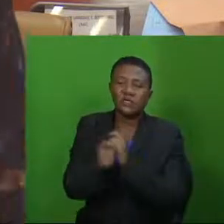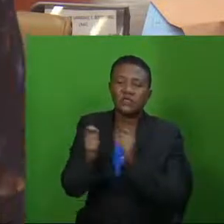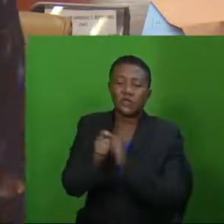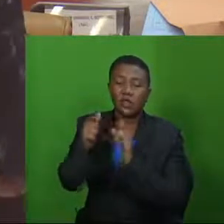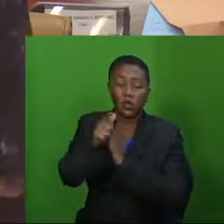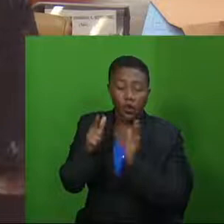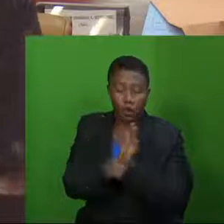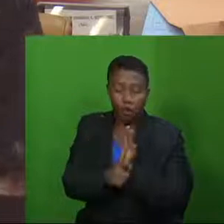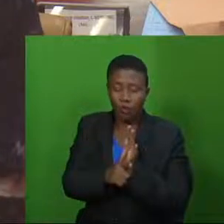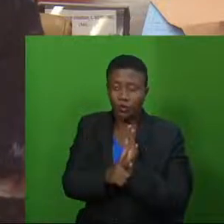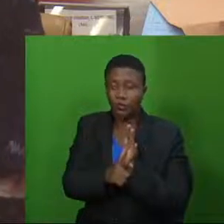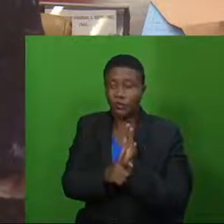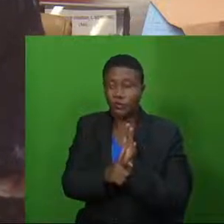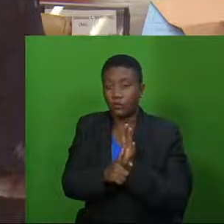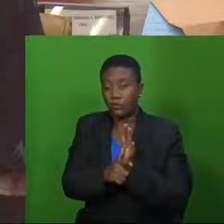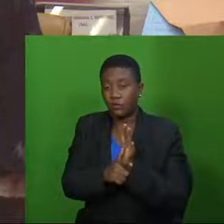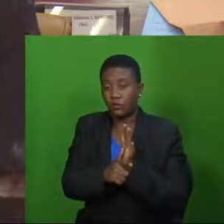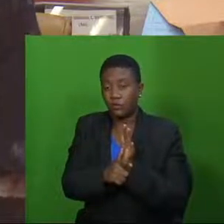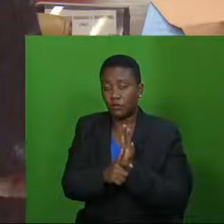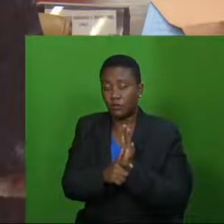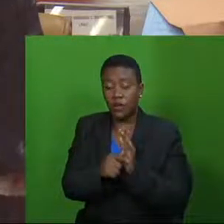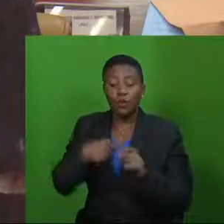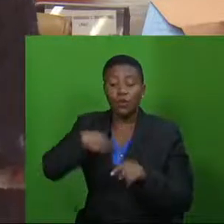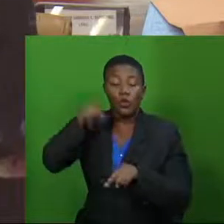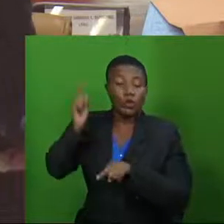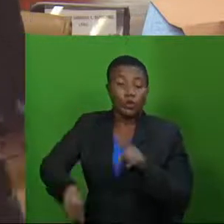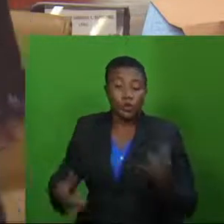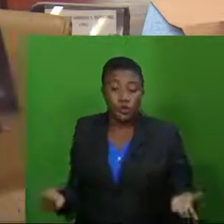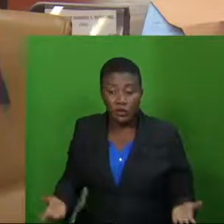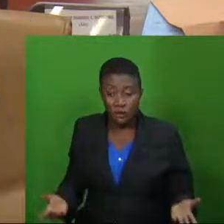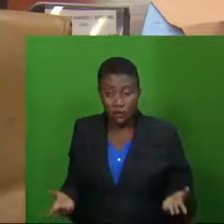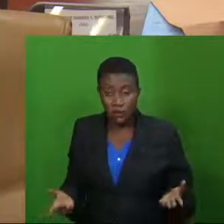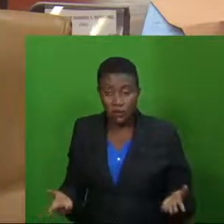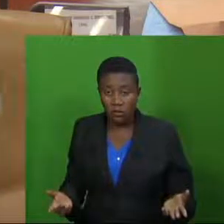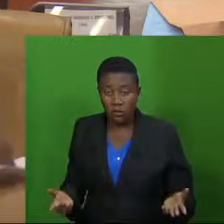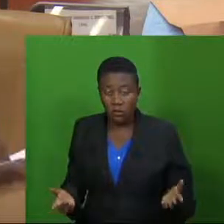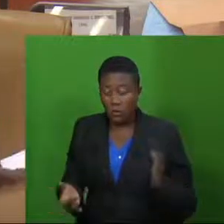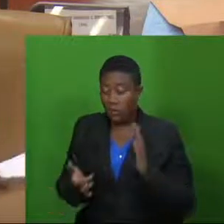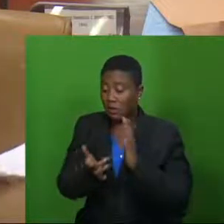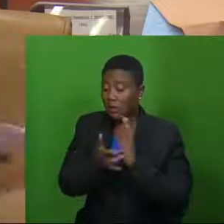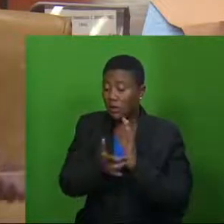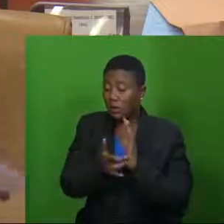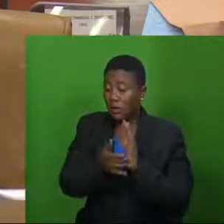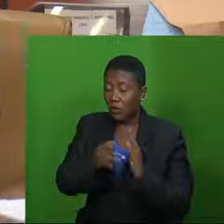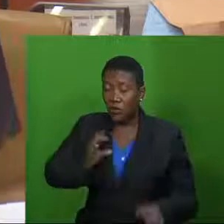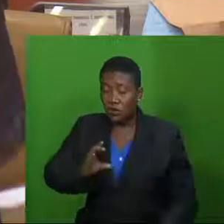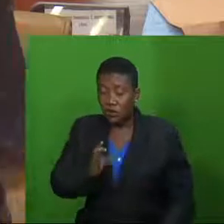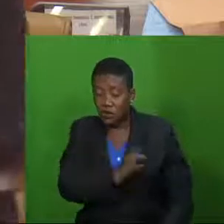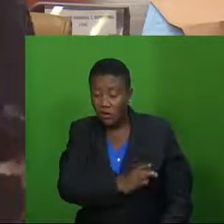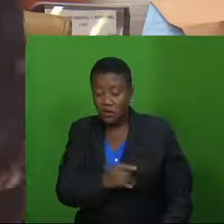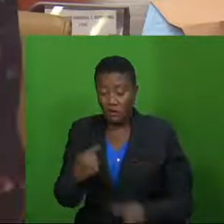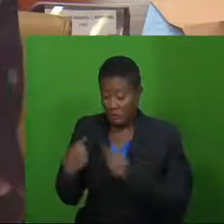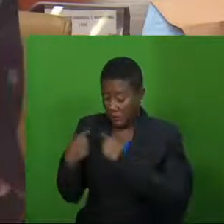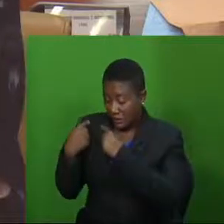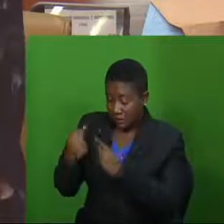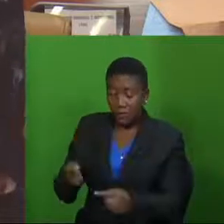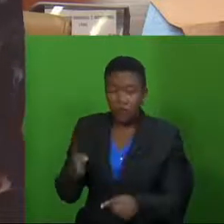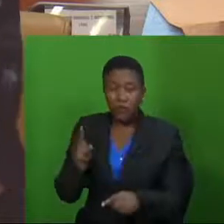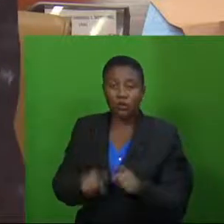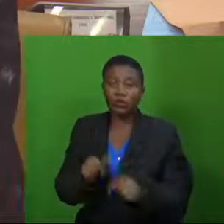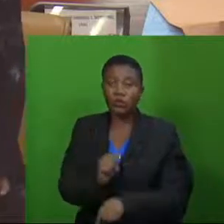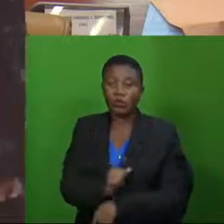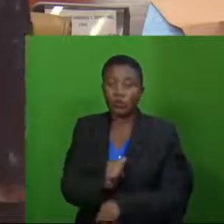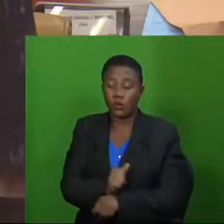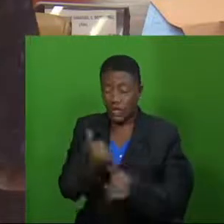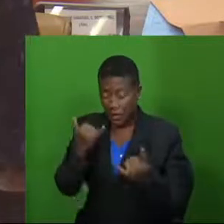The Speaker, 5th Parliament we couldn't. There was a technical committee. 6th we couldn't. Technical committee. If we are in 8th